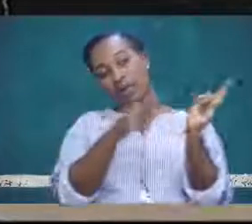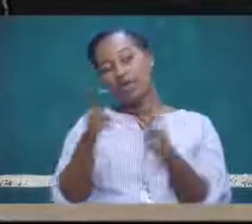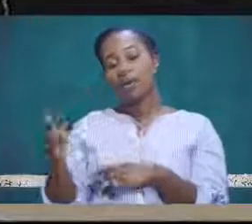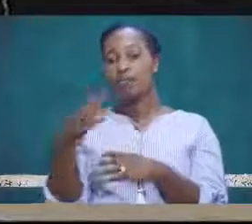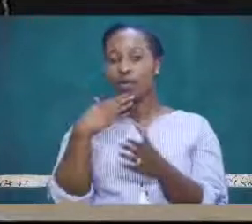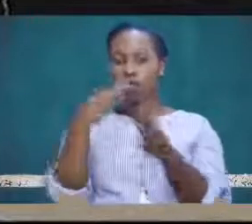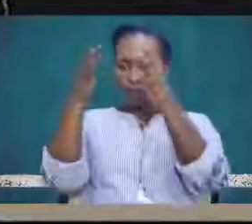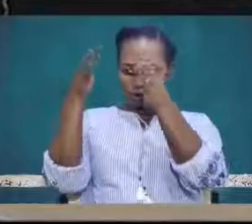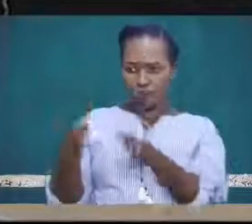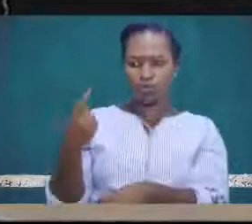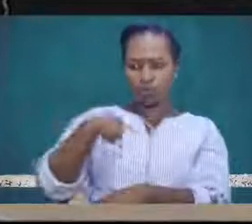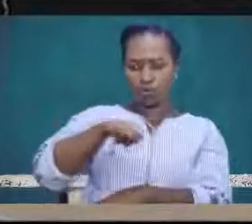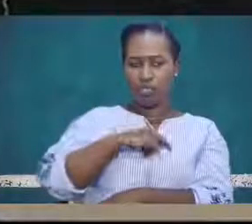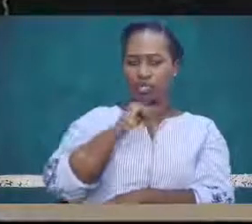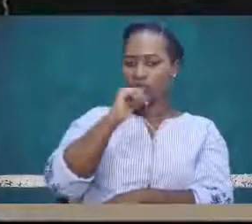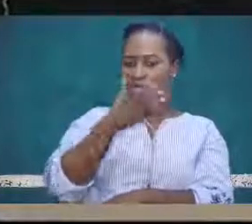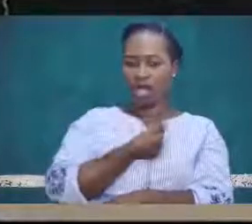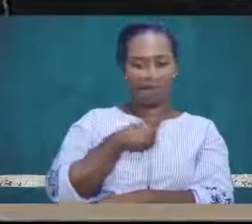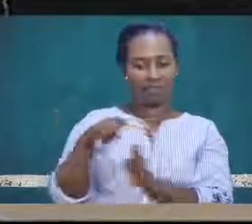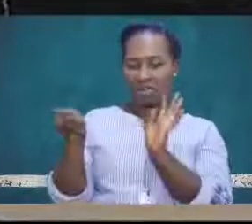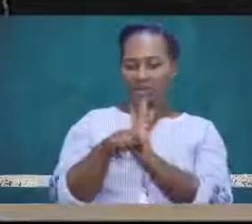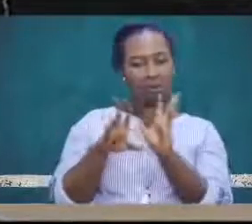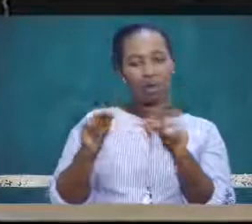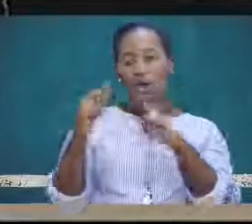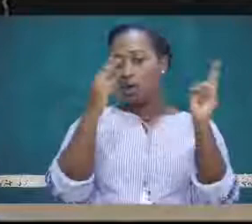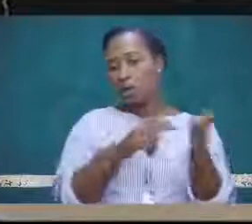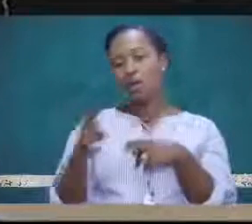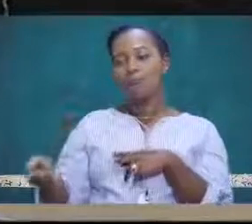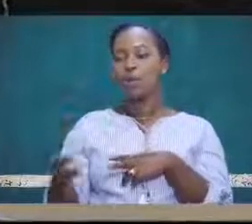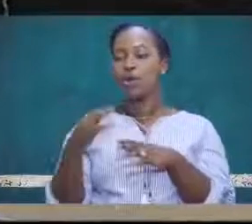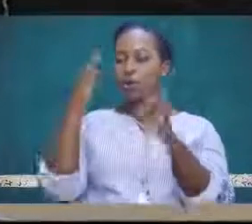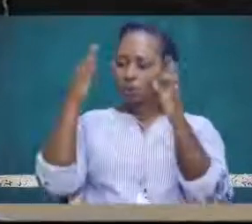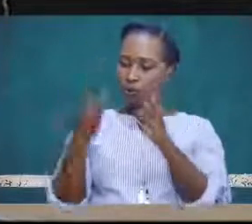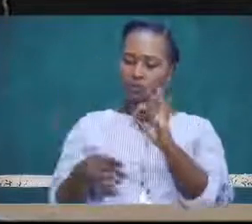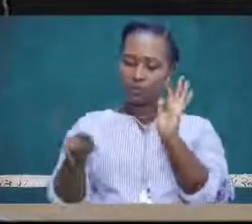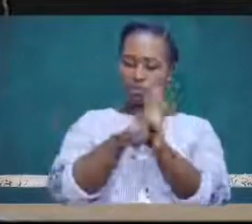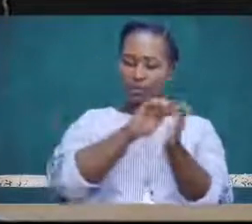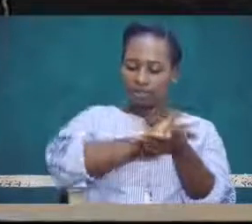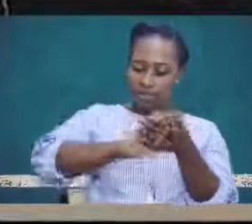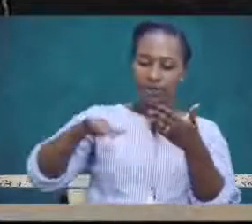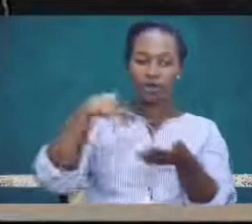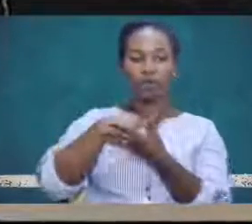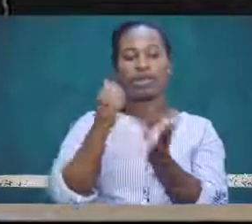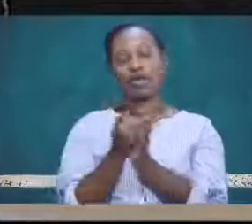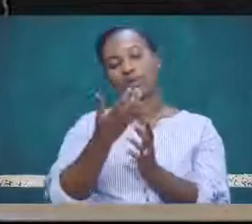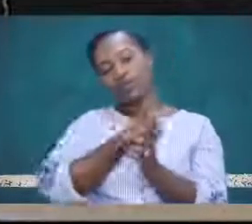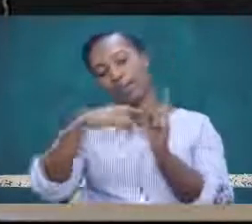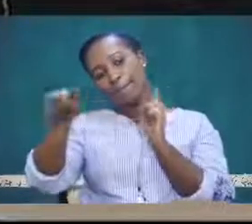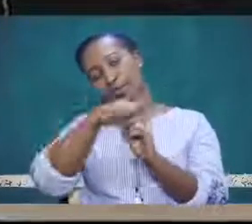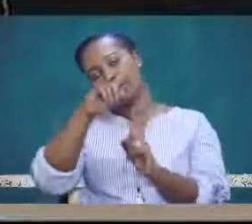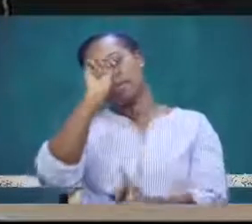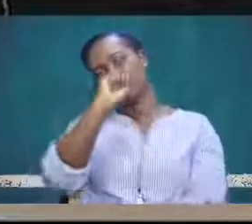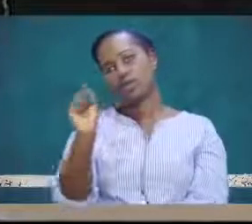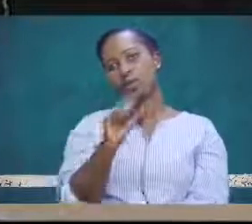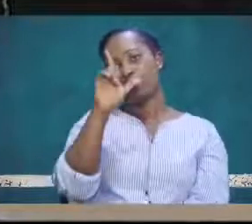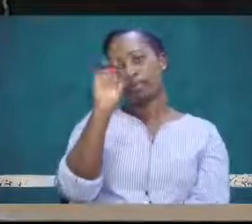we don't have this negative. A normal good, we remove this negative because it has a positive slope. For